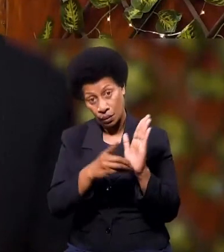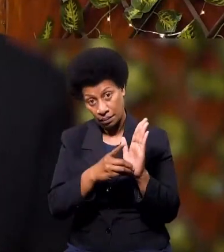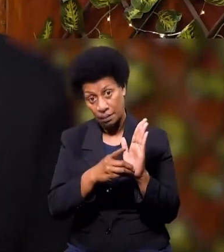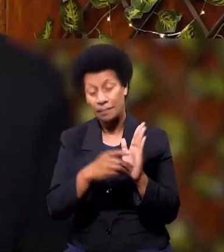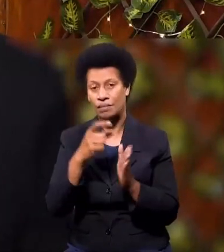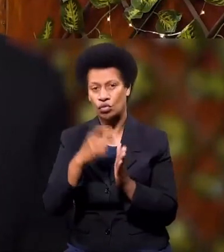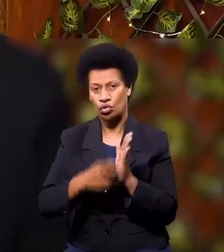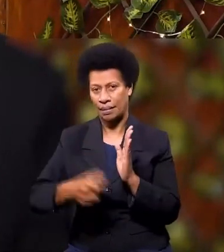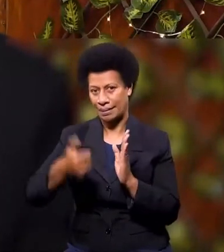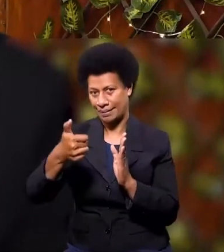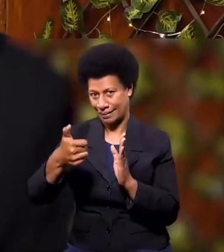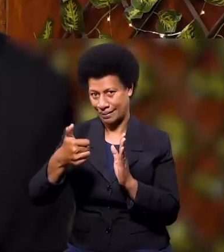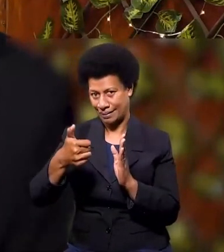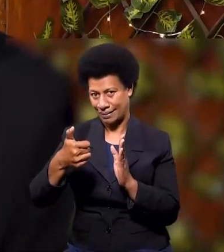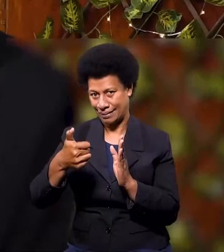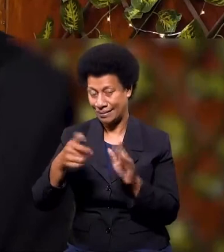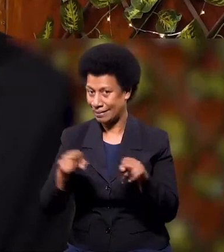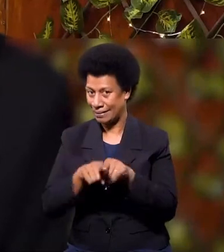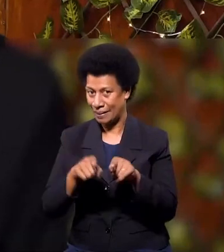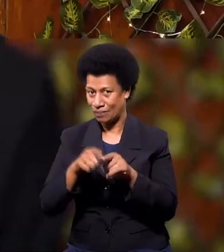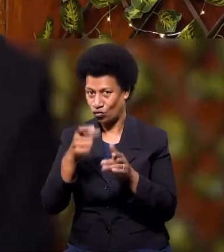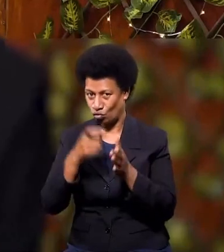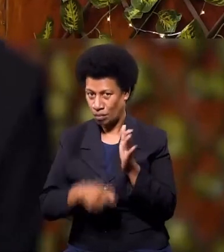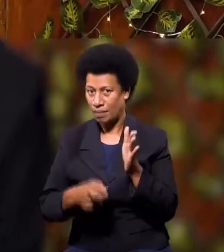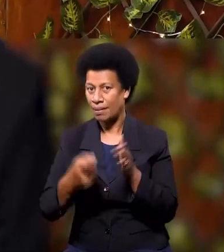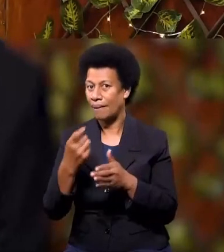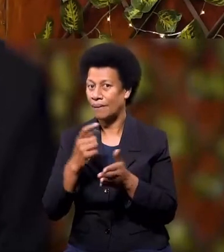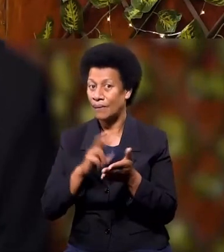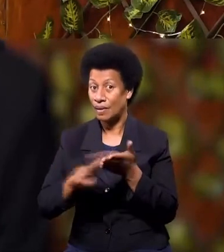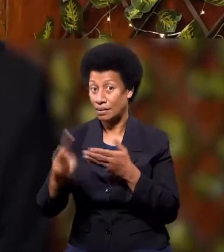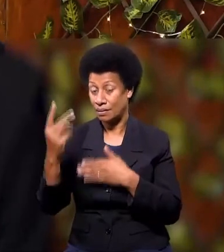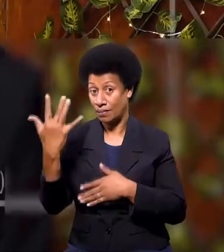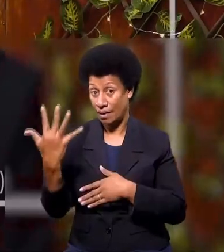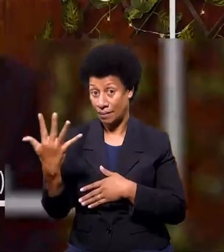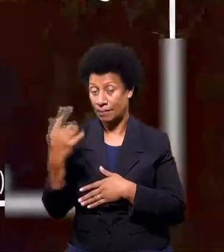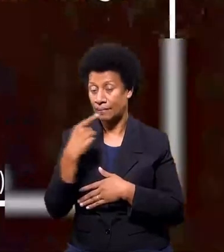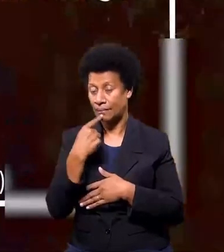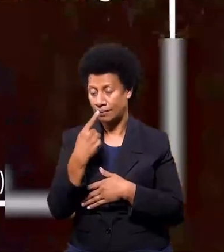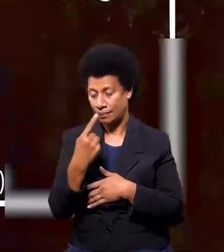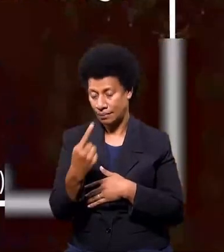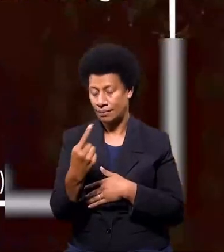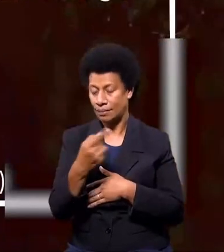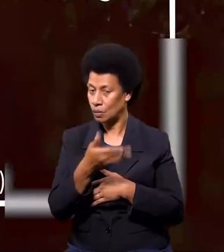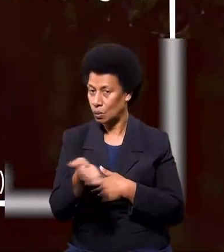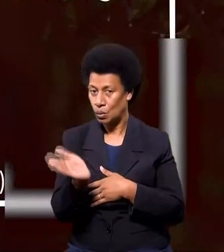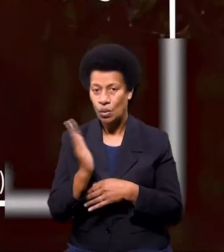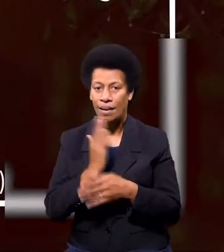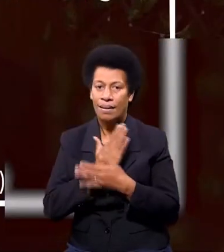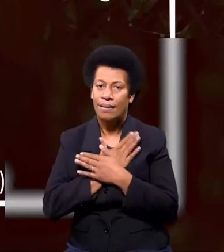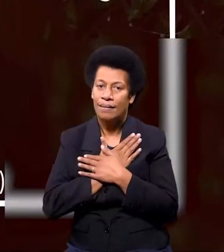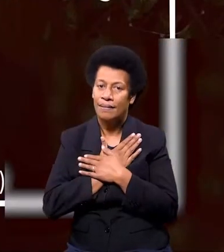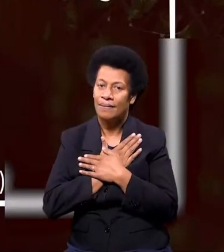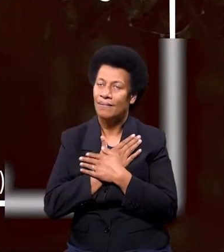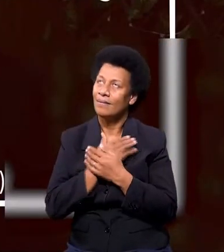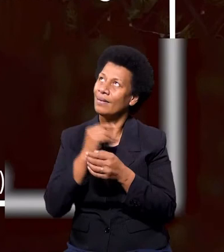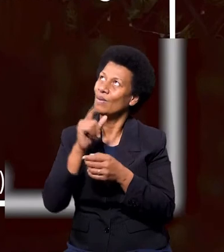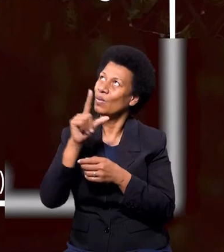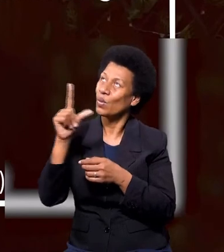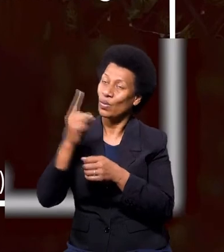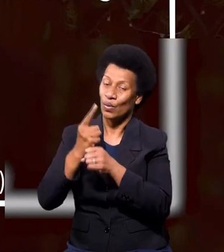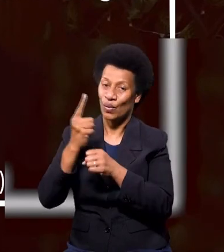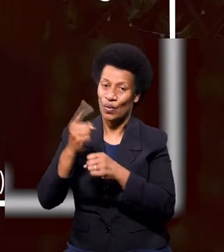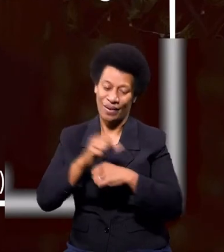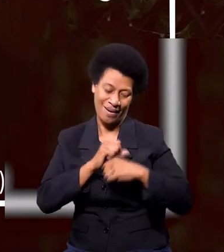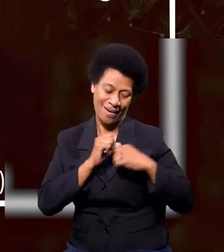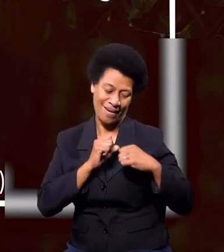Deuteronomy chapter 6, same chapter, and verse 5, it says, You must love the Lord your God